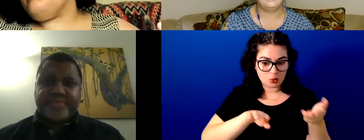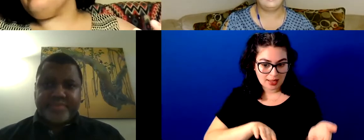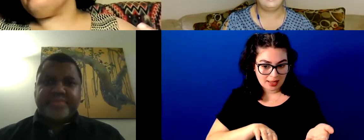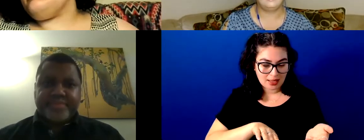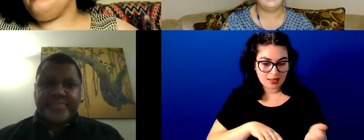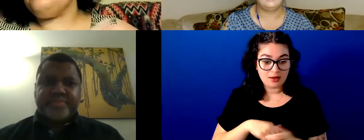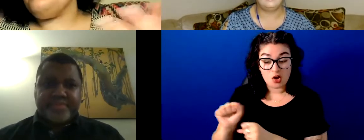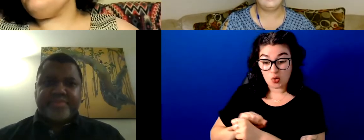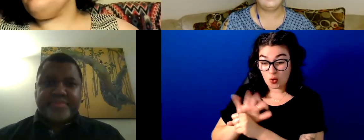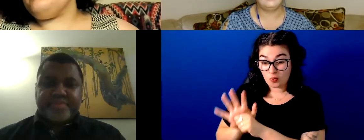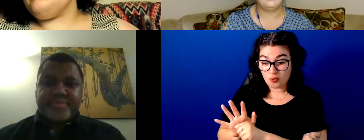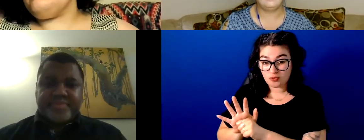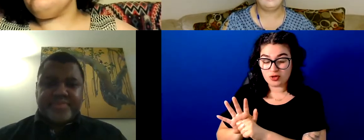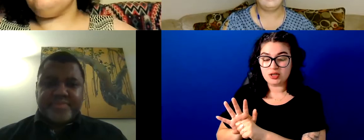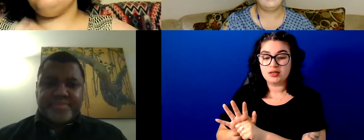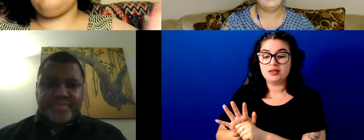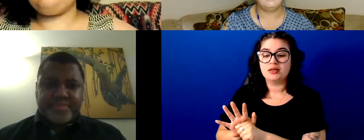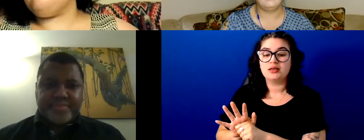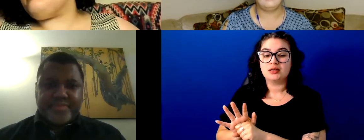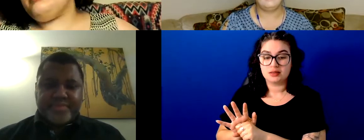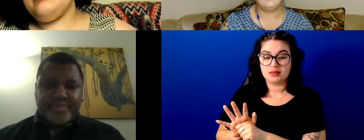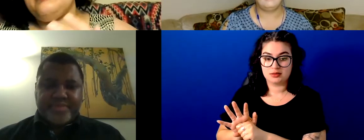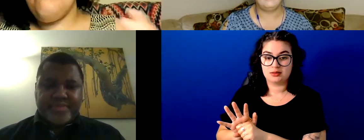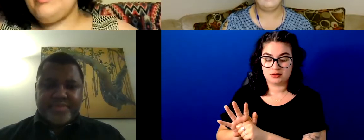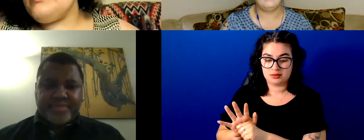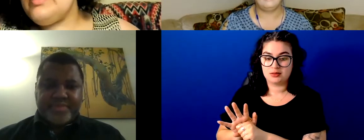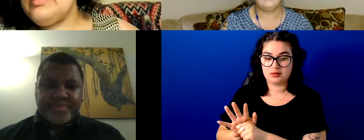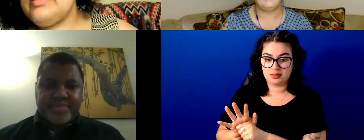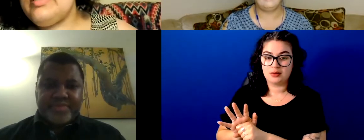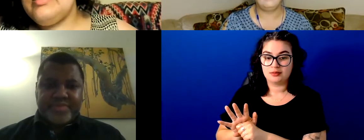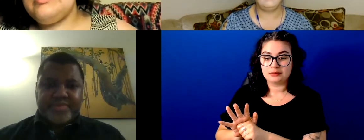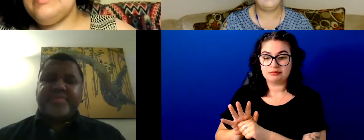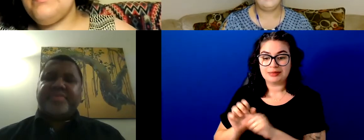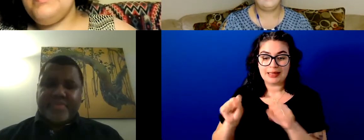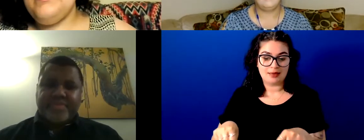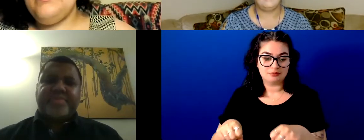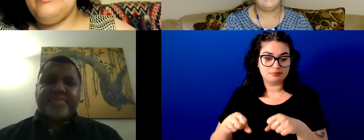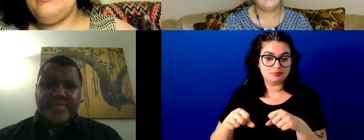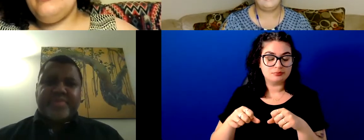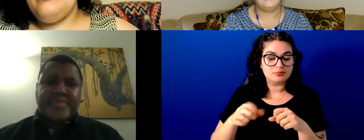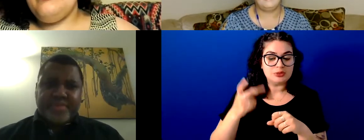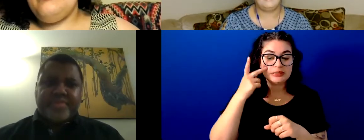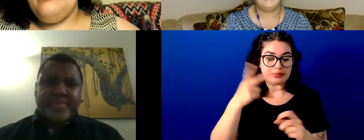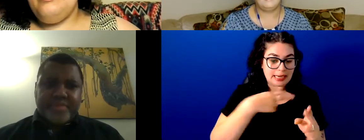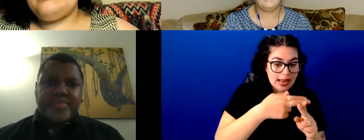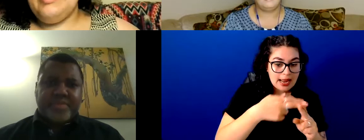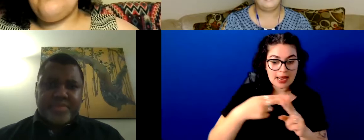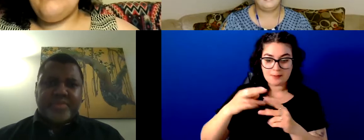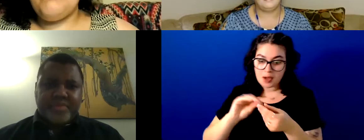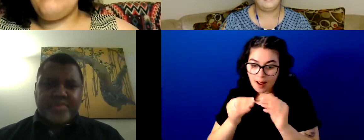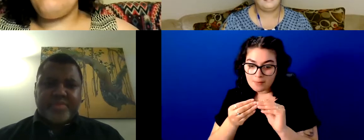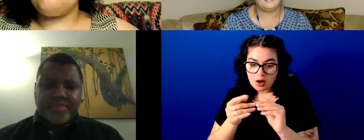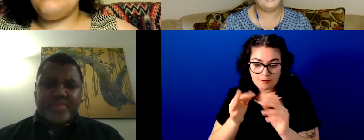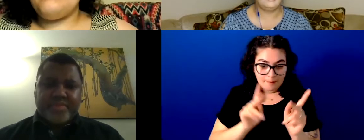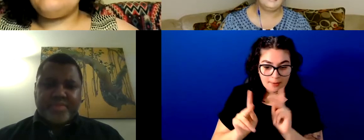made numbers and names much more collectively available to different people, it's that outline